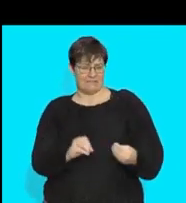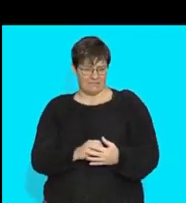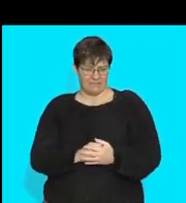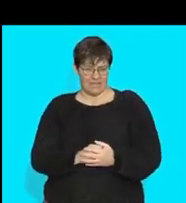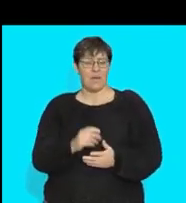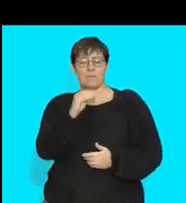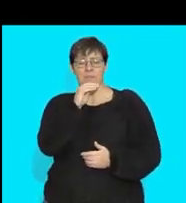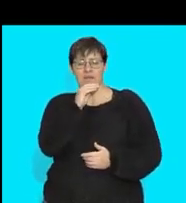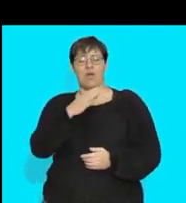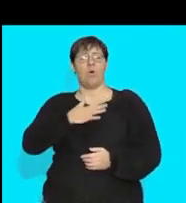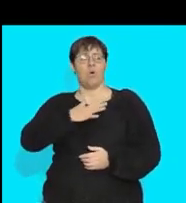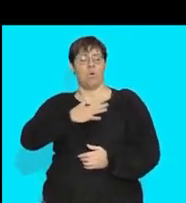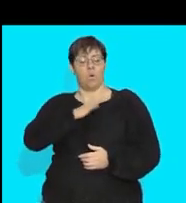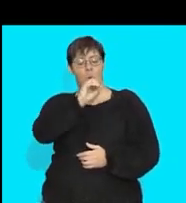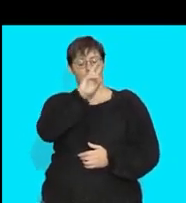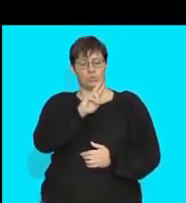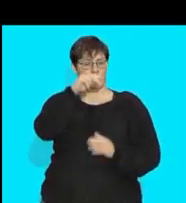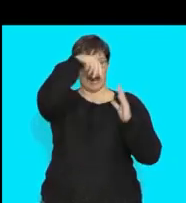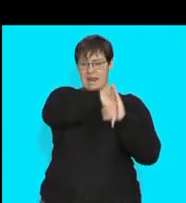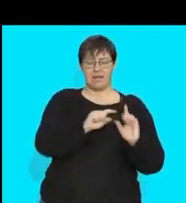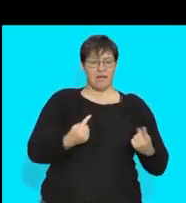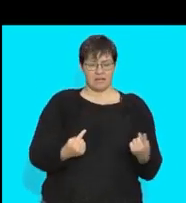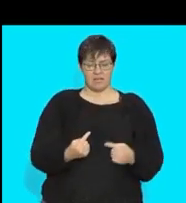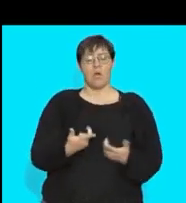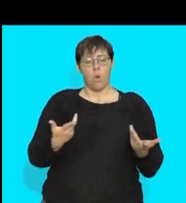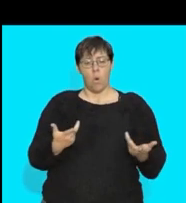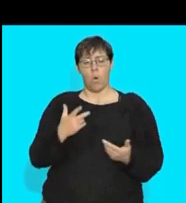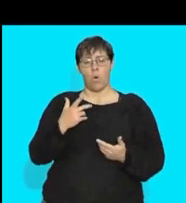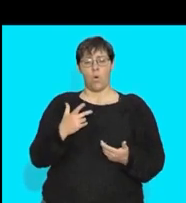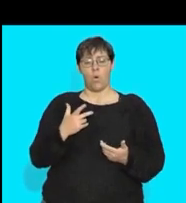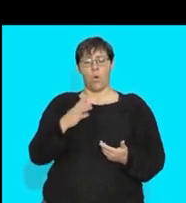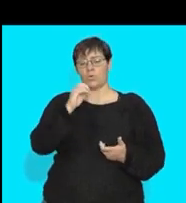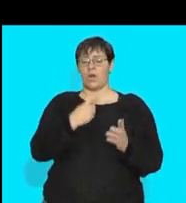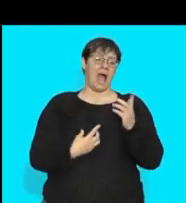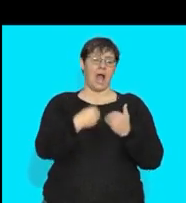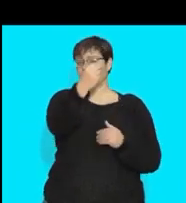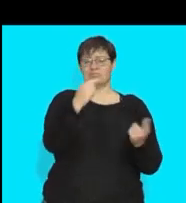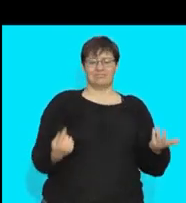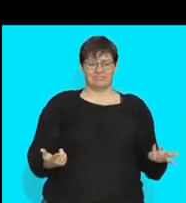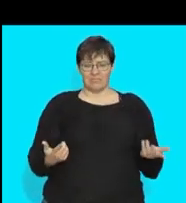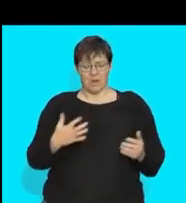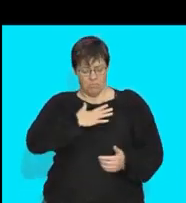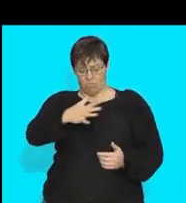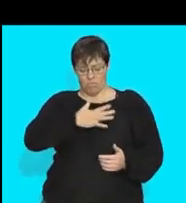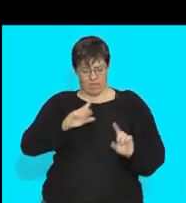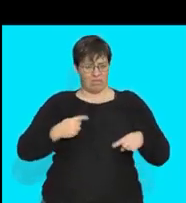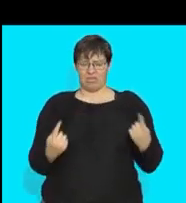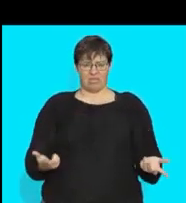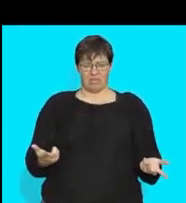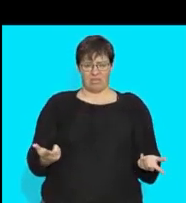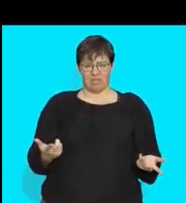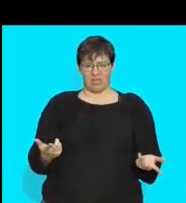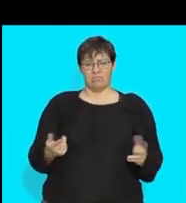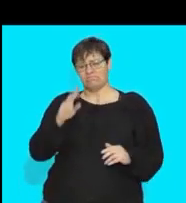can't get oxygen in, and what happens if I can't get oxygen out? So what happens if I can't breathe? And you need to think at it from